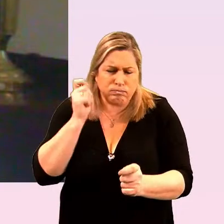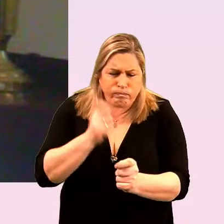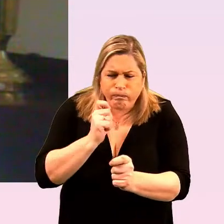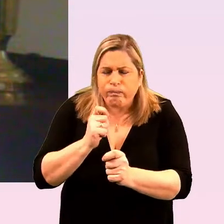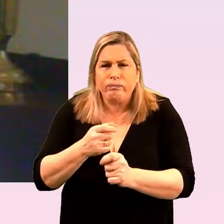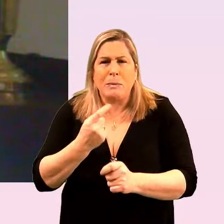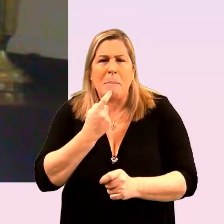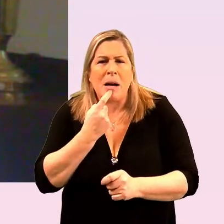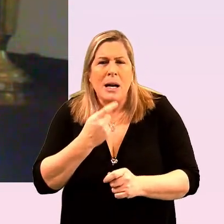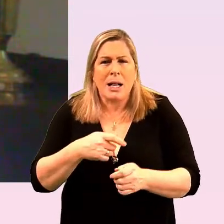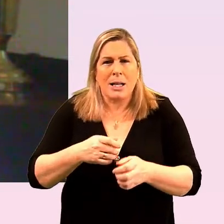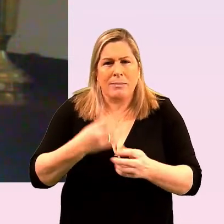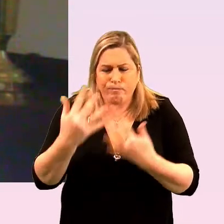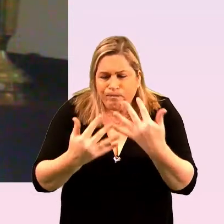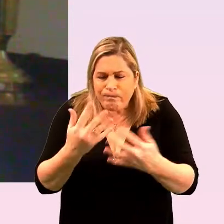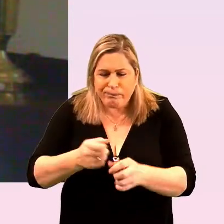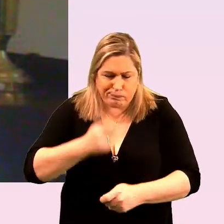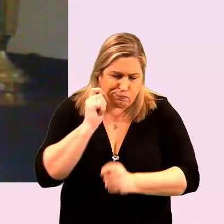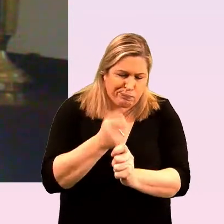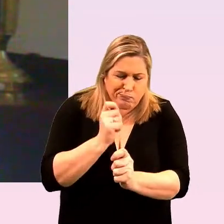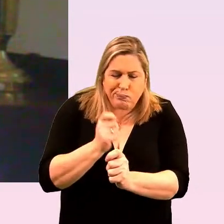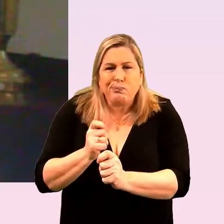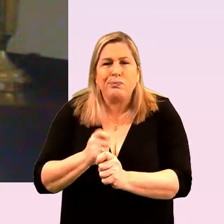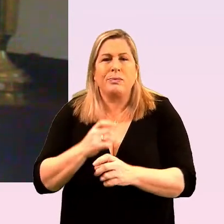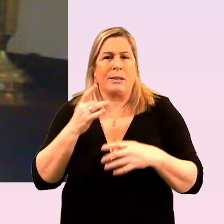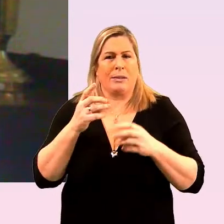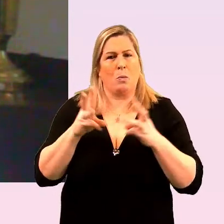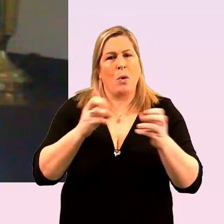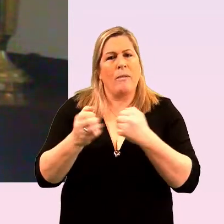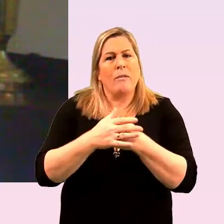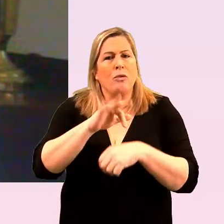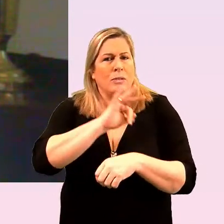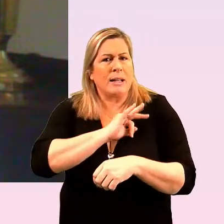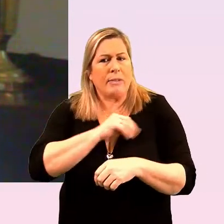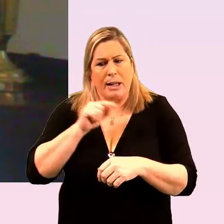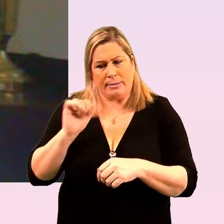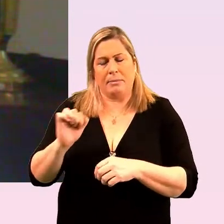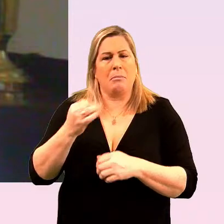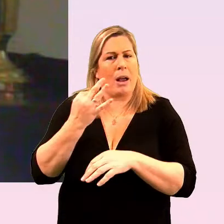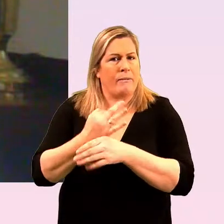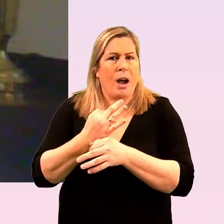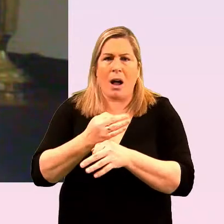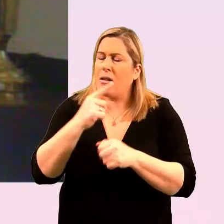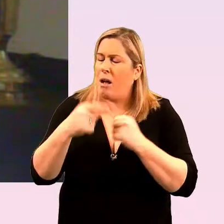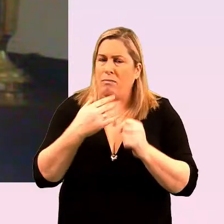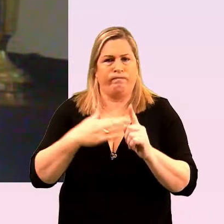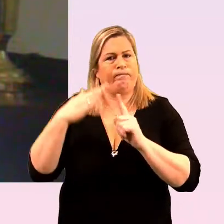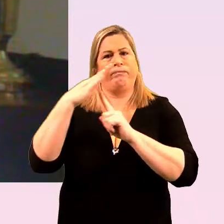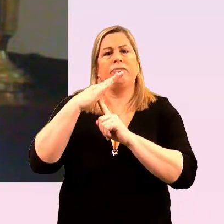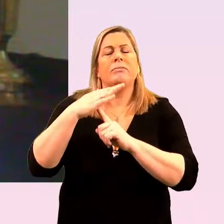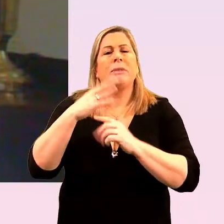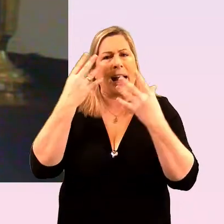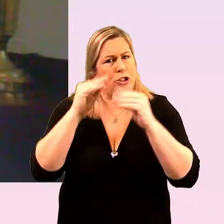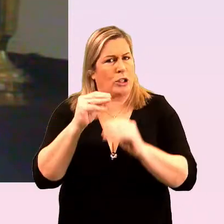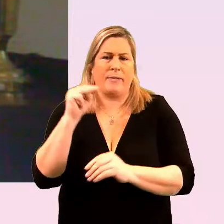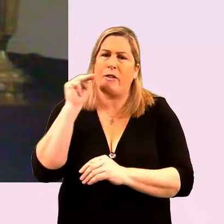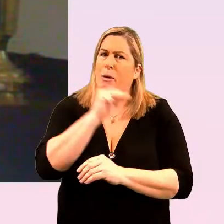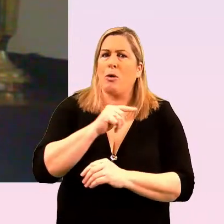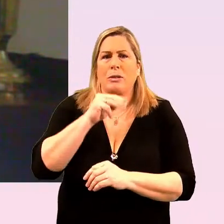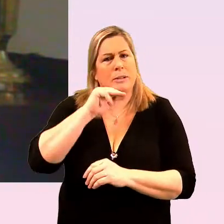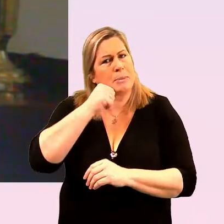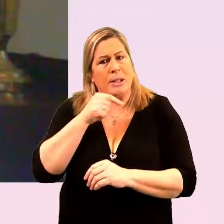working for yourself and making education so important. So he always would have had apprentices when I was growing